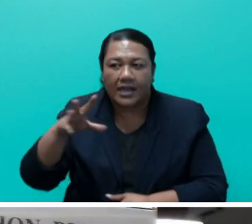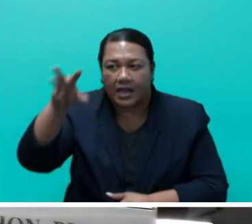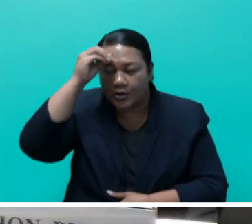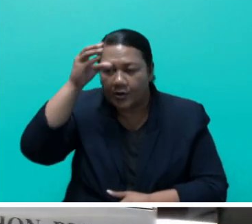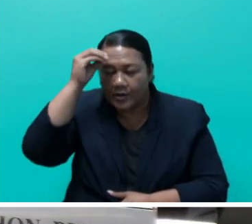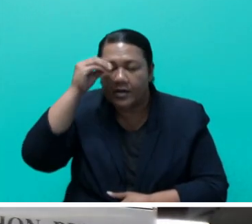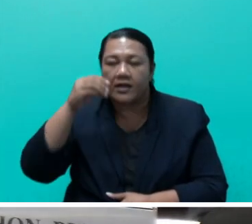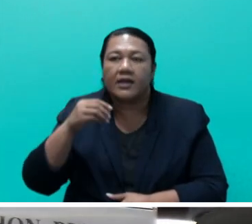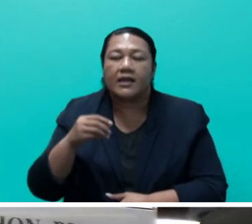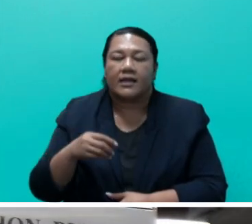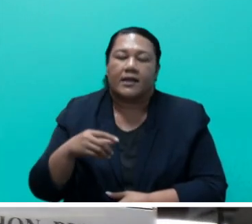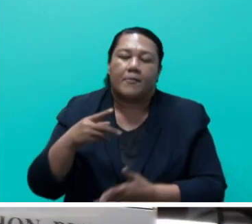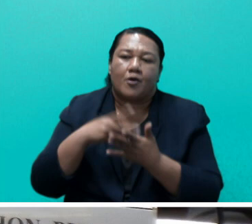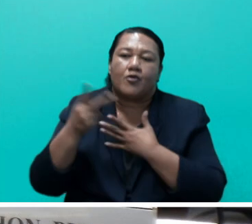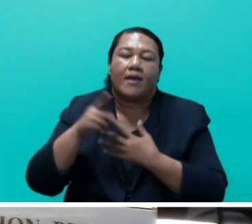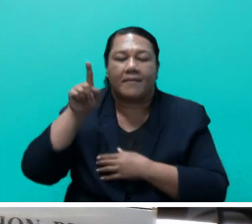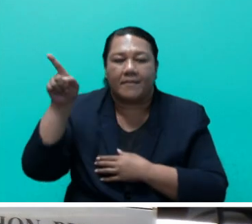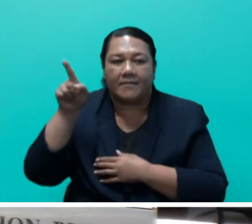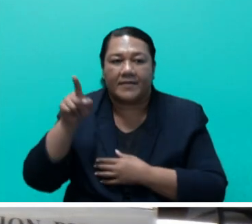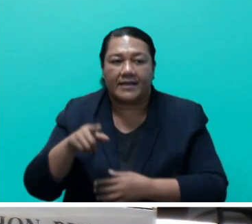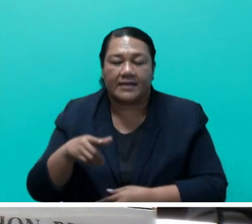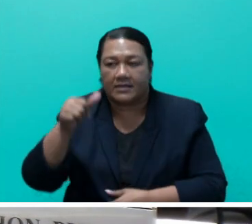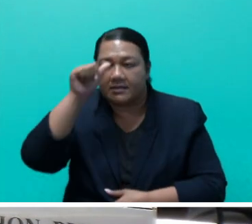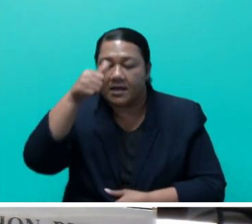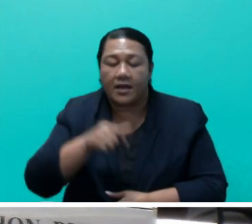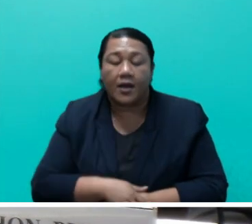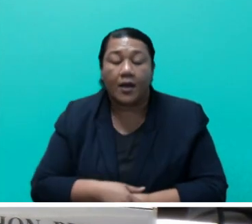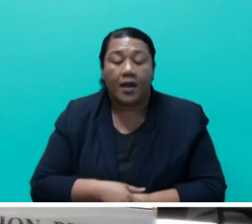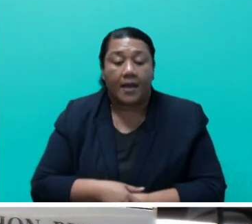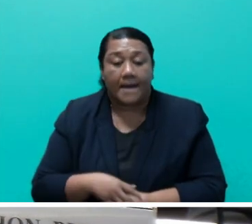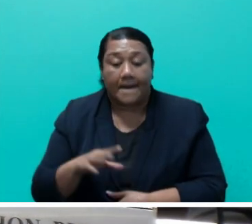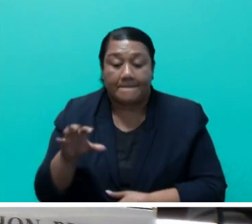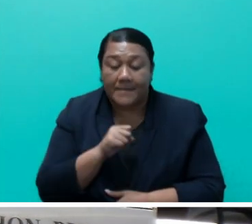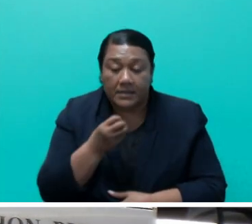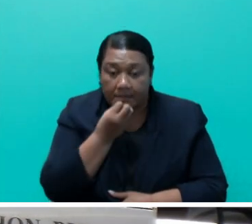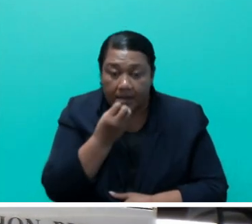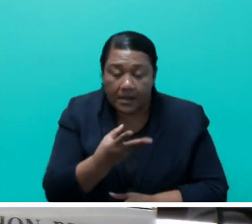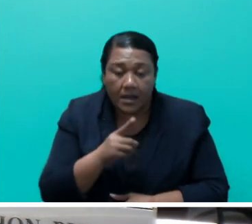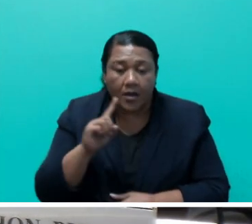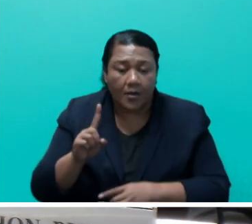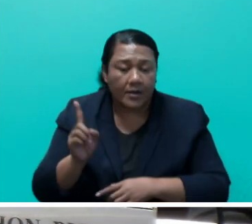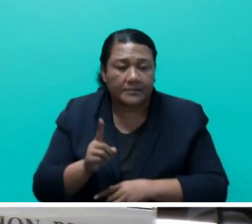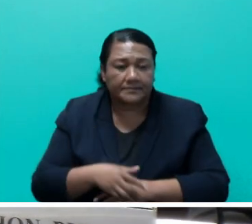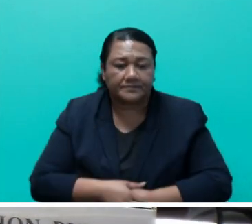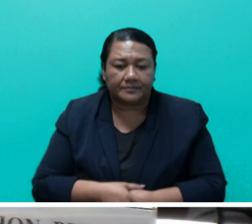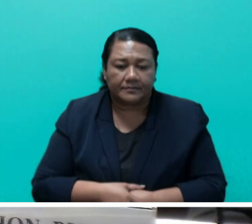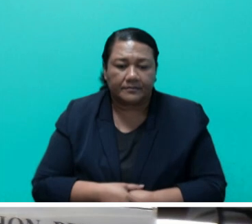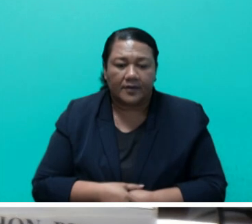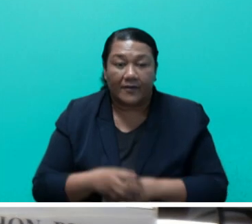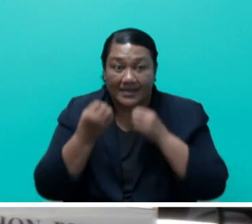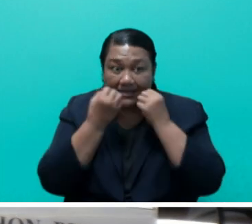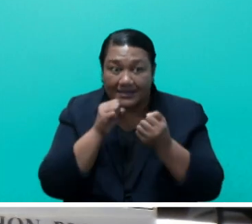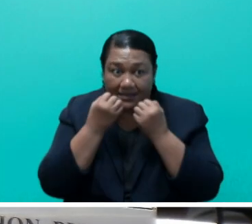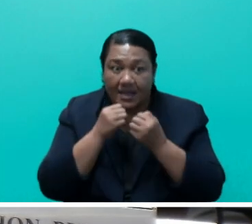India. Mr. Speaker, I must say that the first of its kind educational trip for our cane farmers to